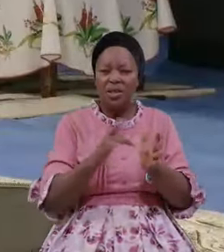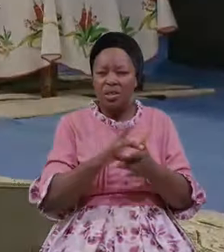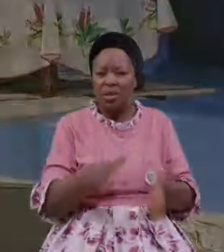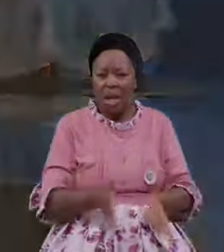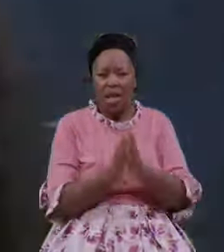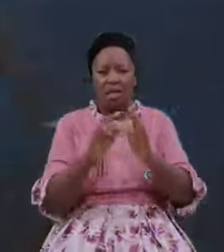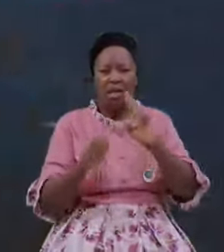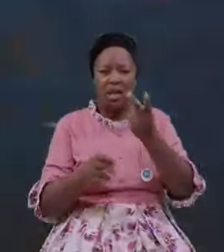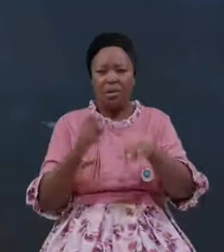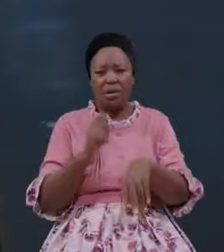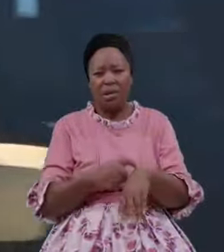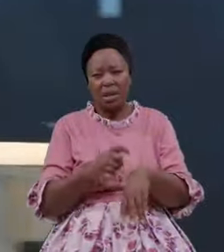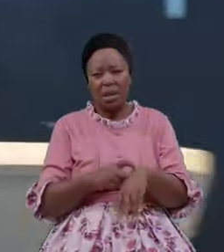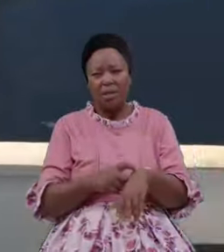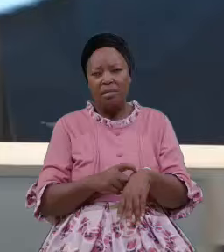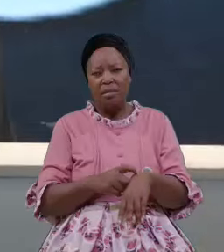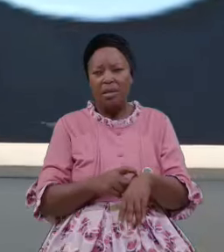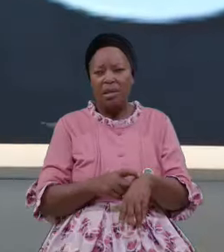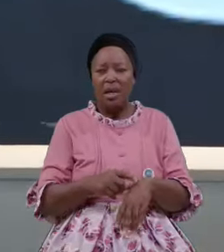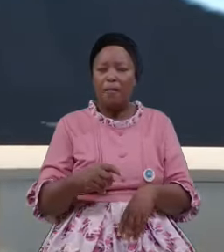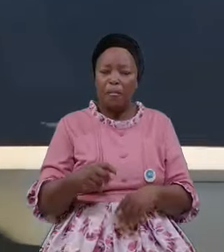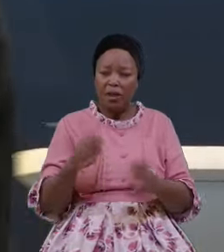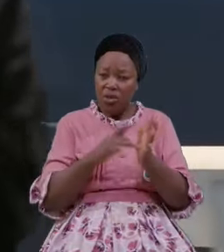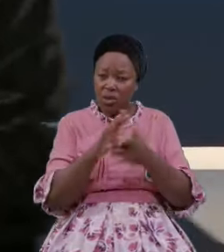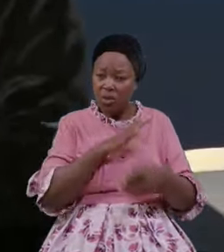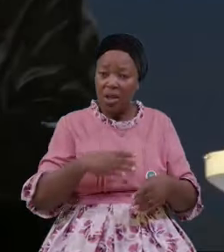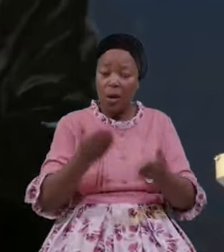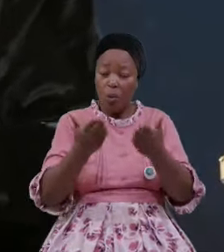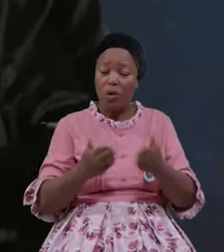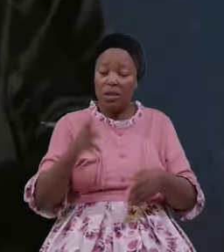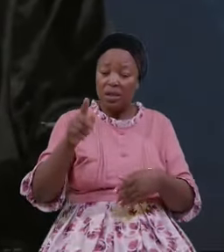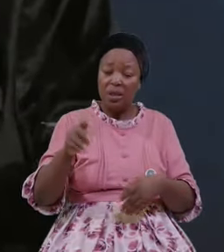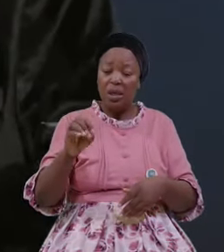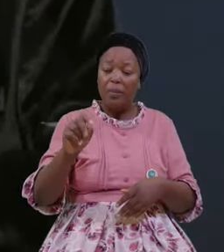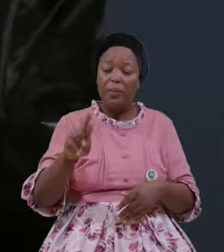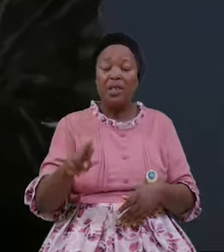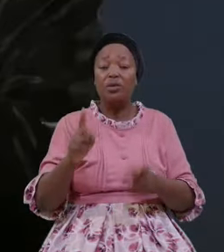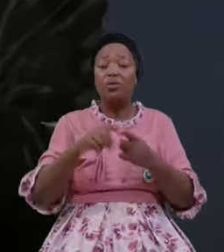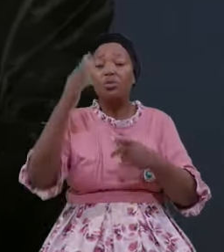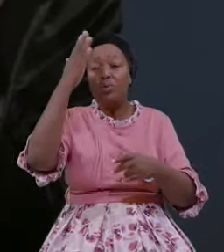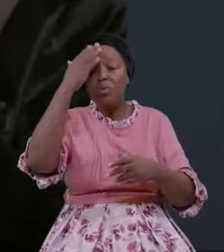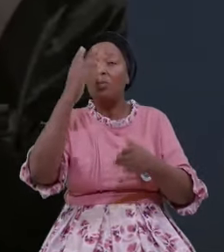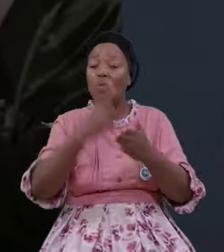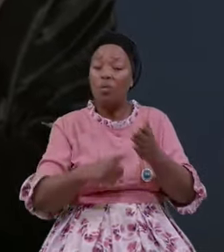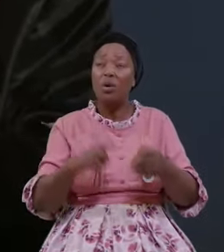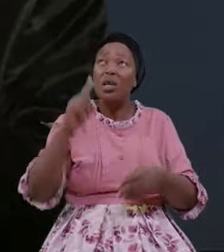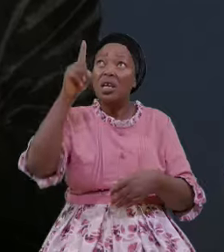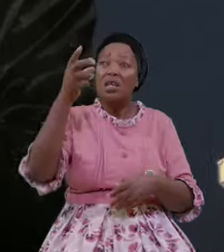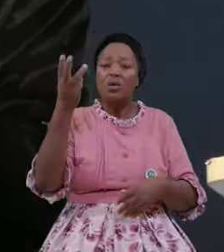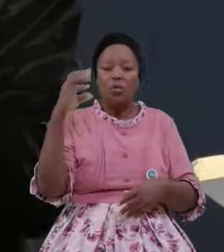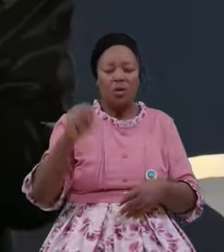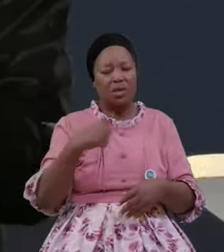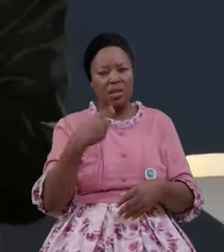time? He wanted Peter to realize what he was saying. And for Peter to